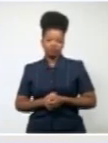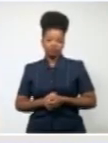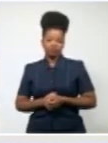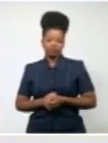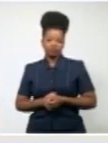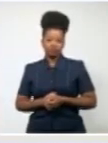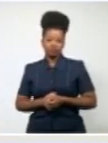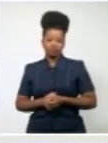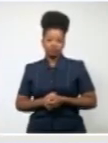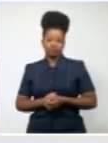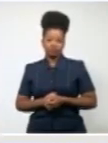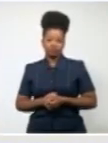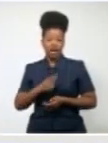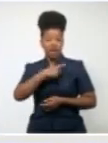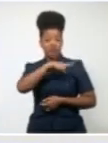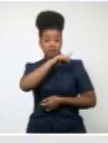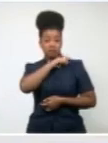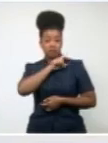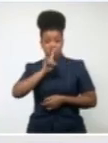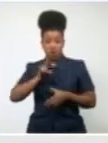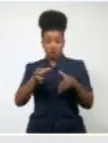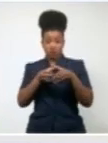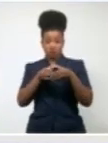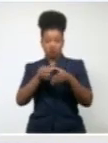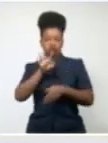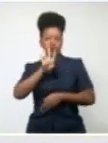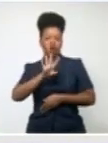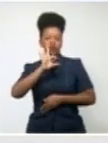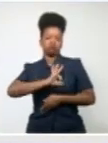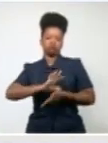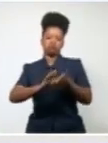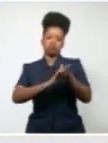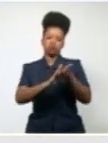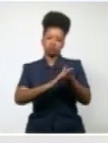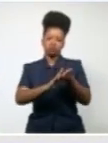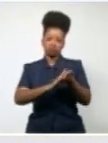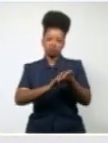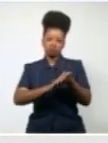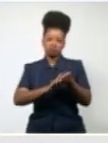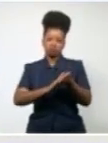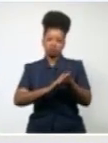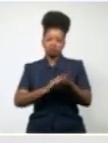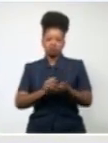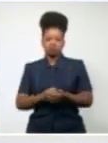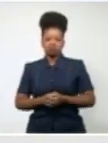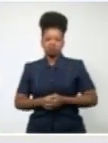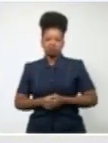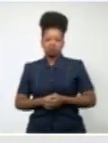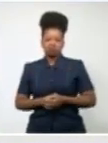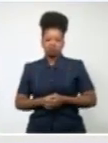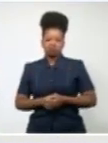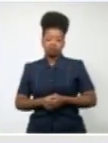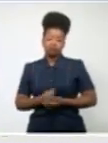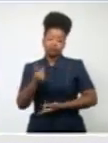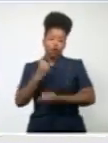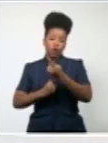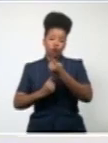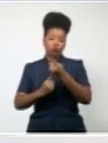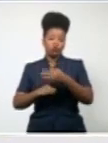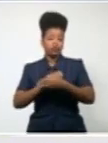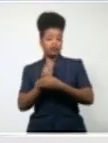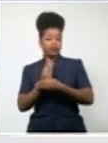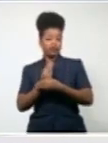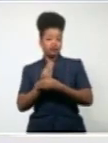4 of the cases diagnosed yesterday are asymptomatic. This varies from day to day,